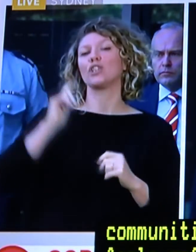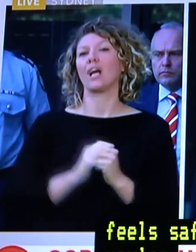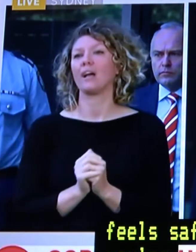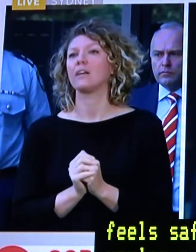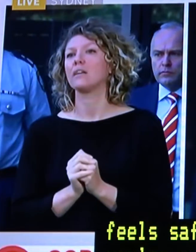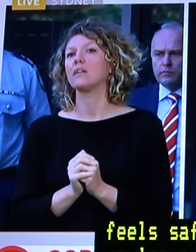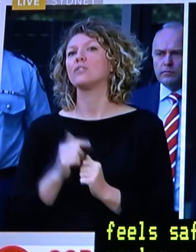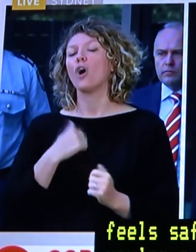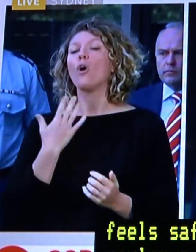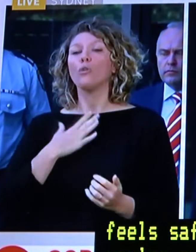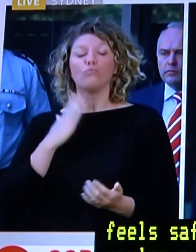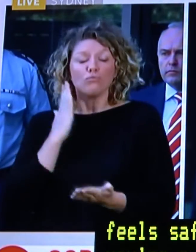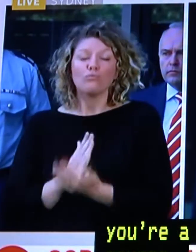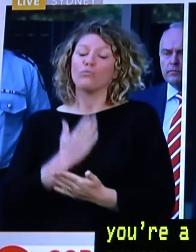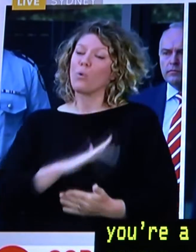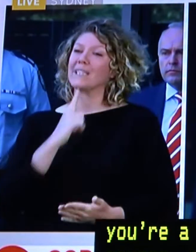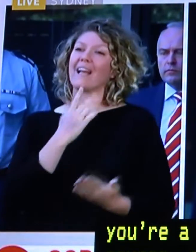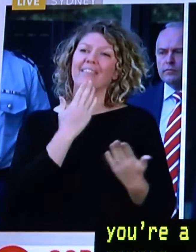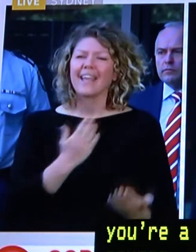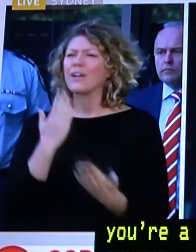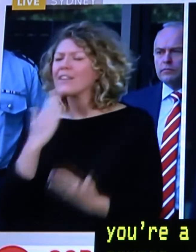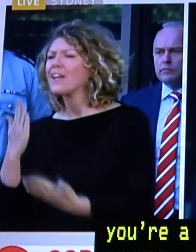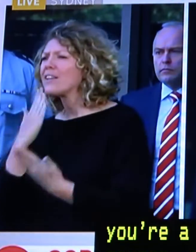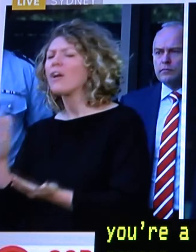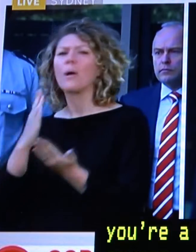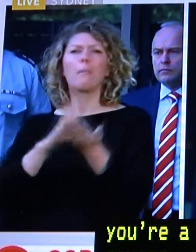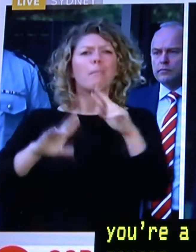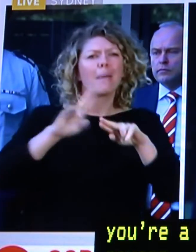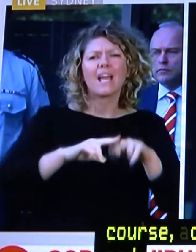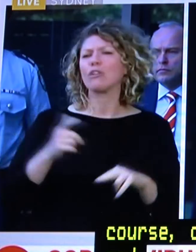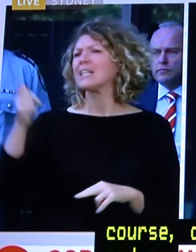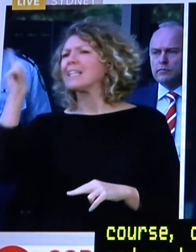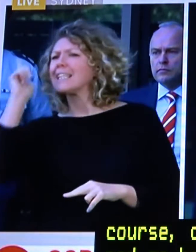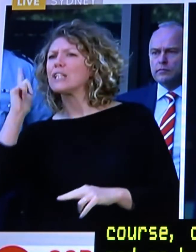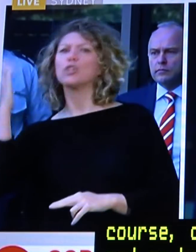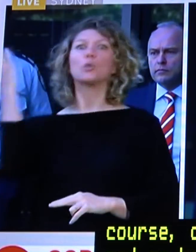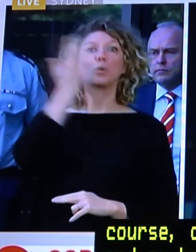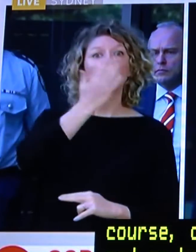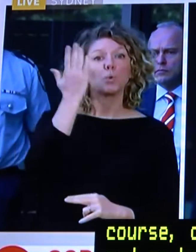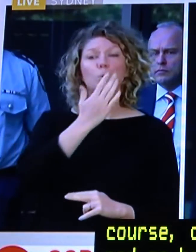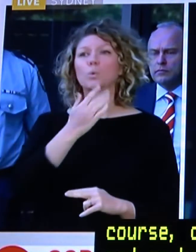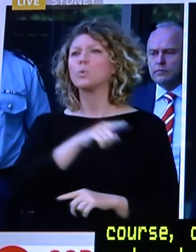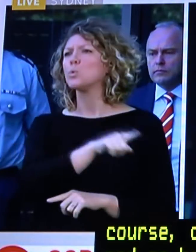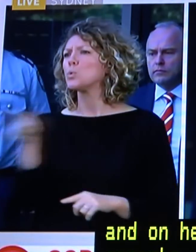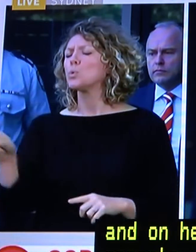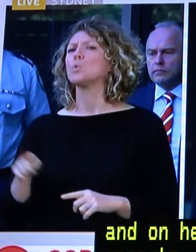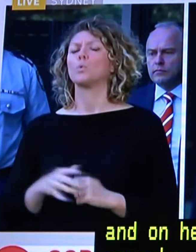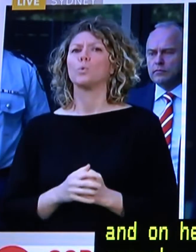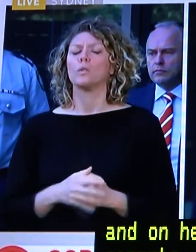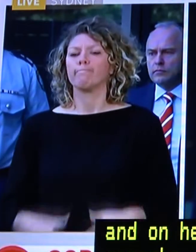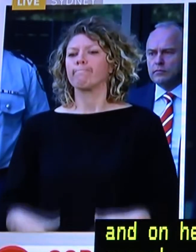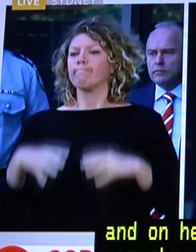hand on heart, thank all of our parents, teachers, principals and school communities who from day one, under very